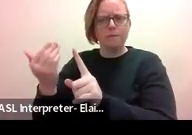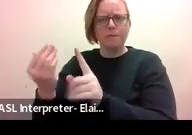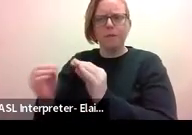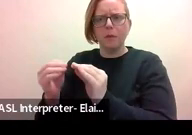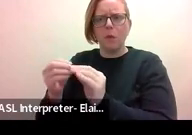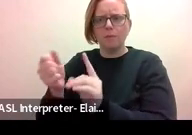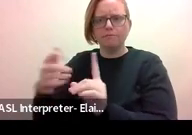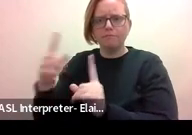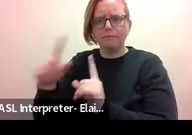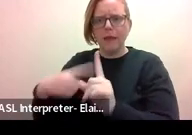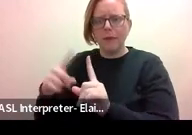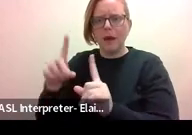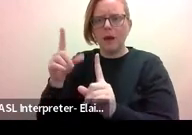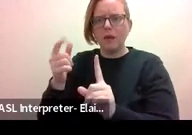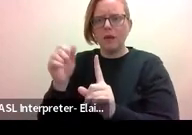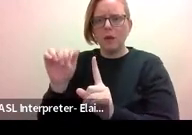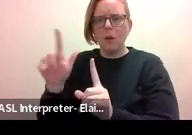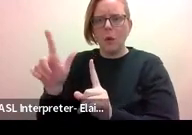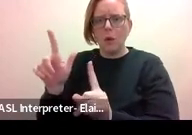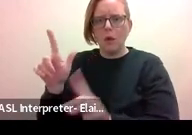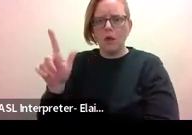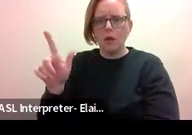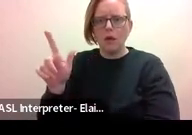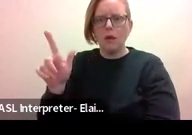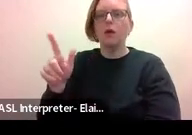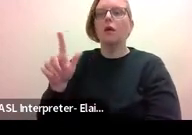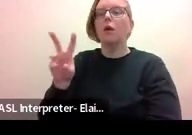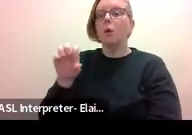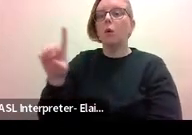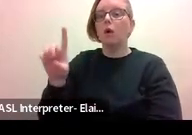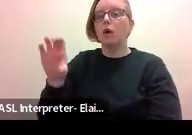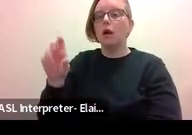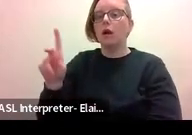Data collection, Woodcock Johnson.